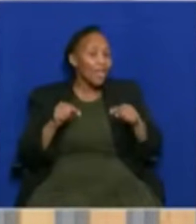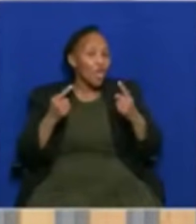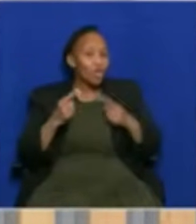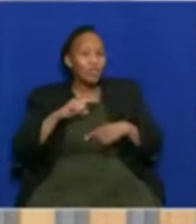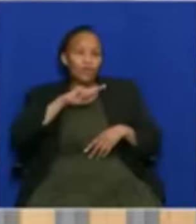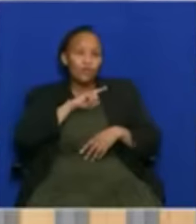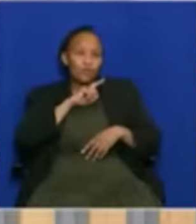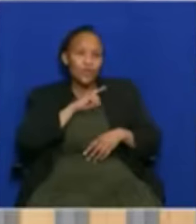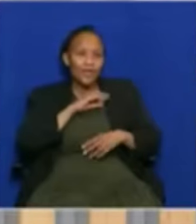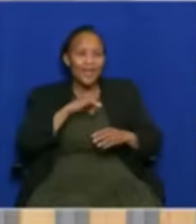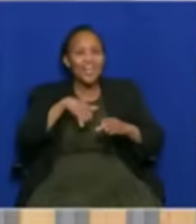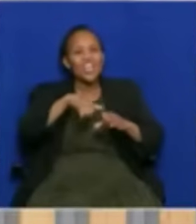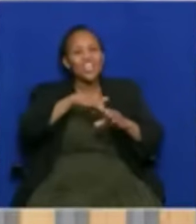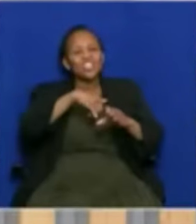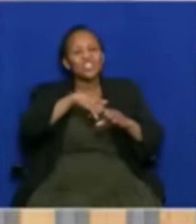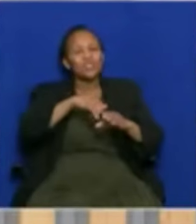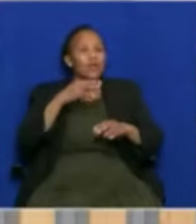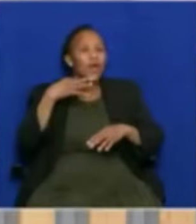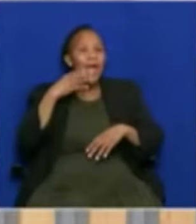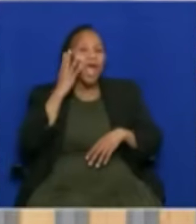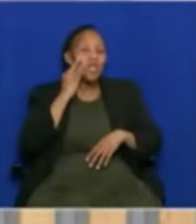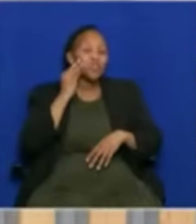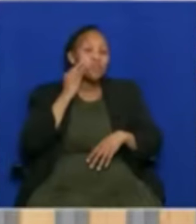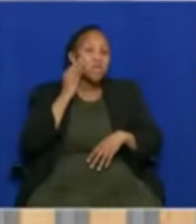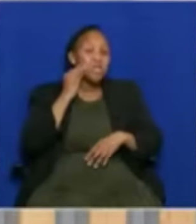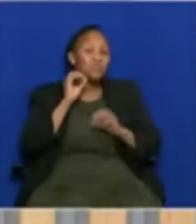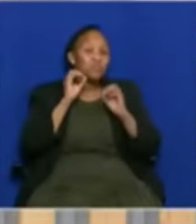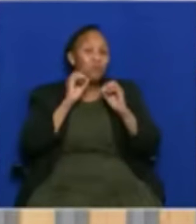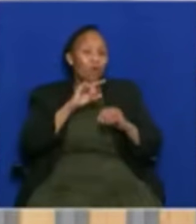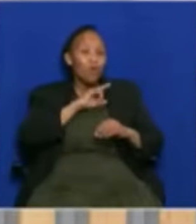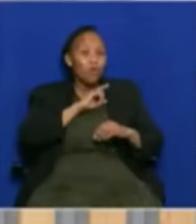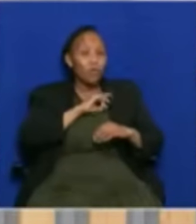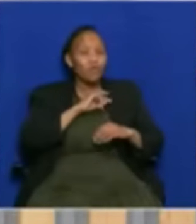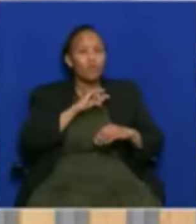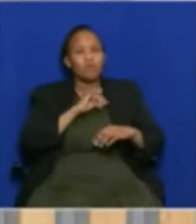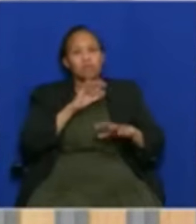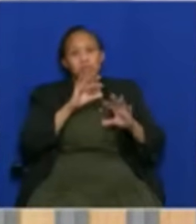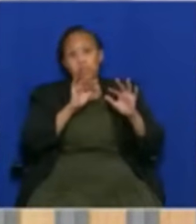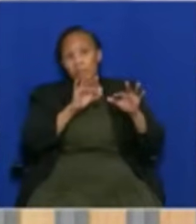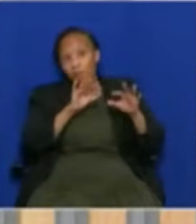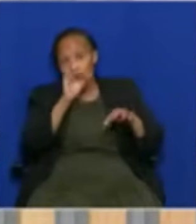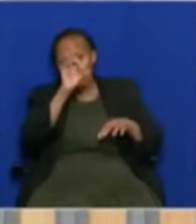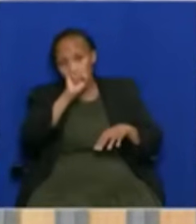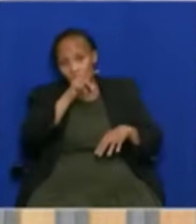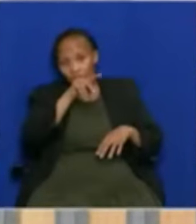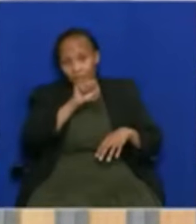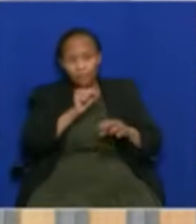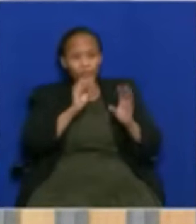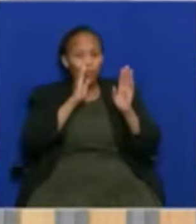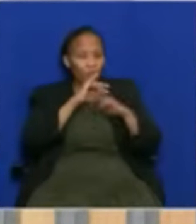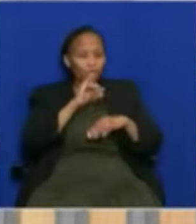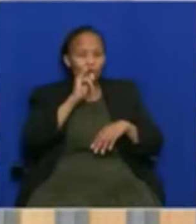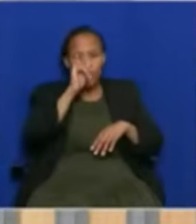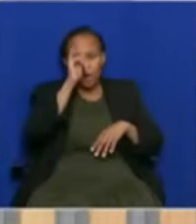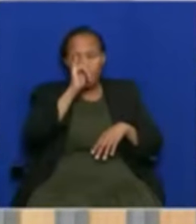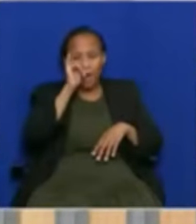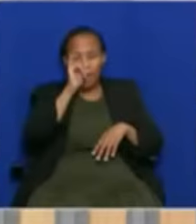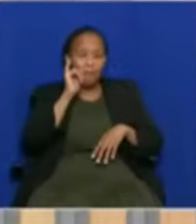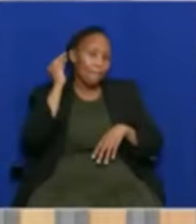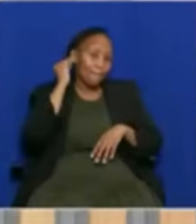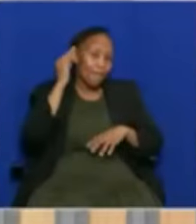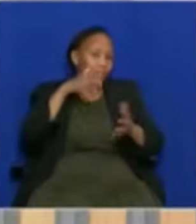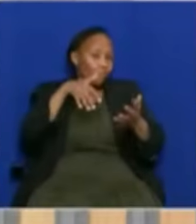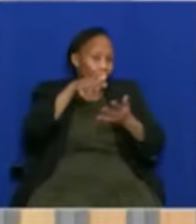crime intelligence people have. So on your logic, the internal crime intelligence people would have